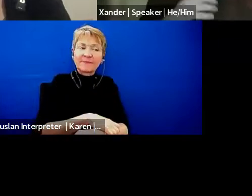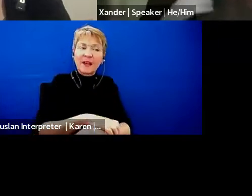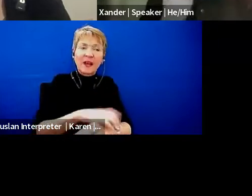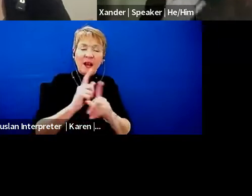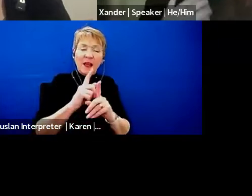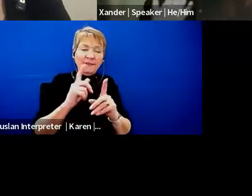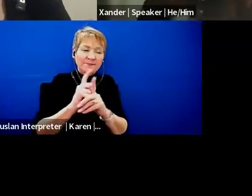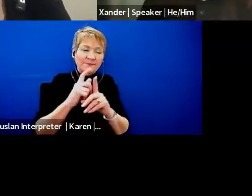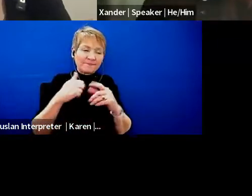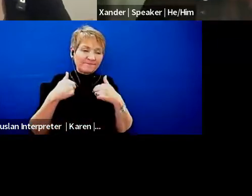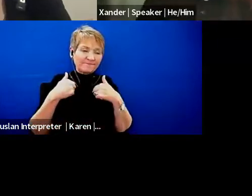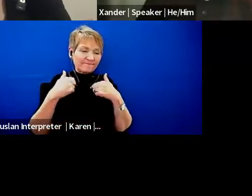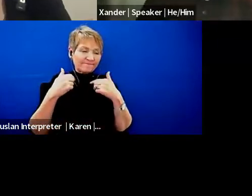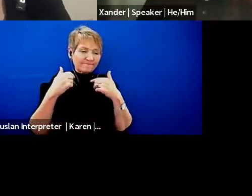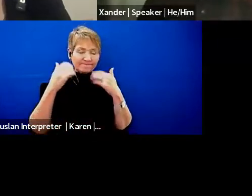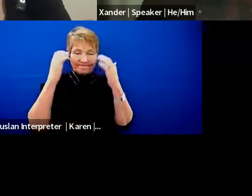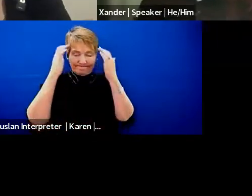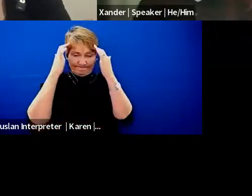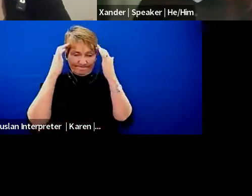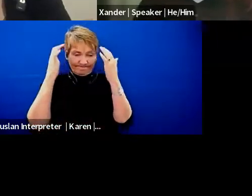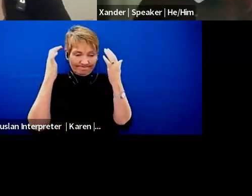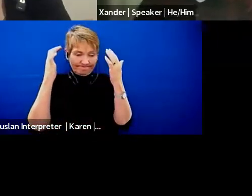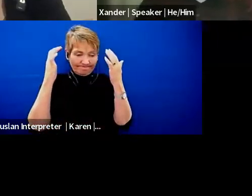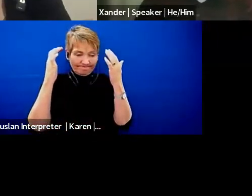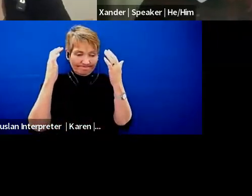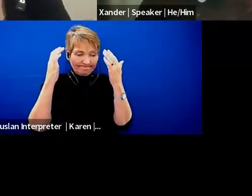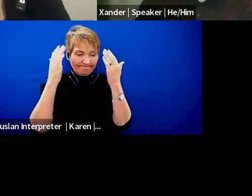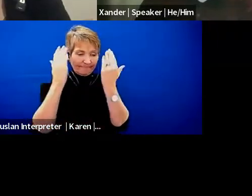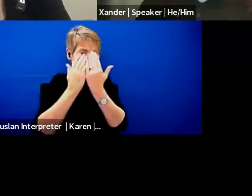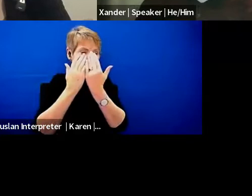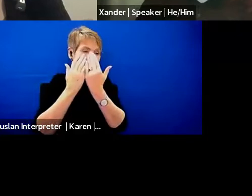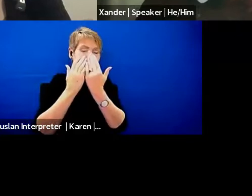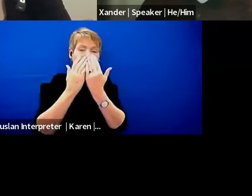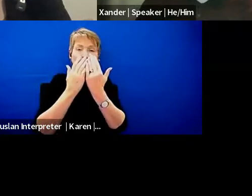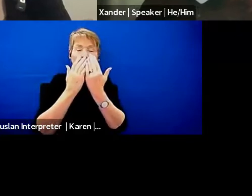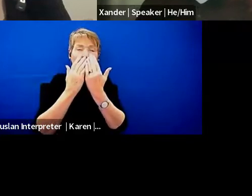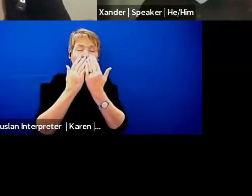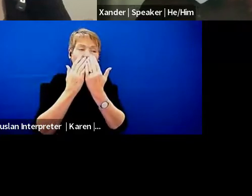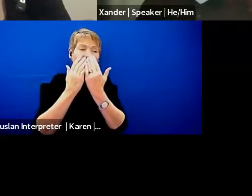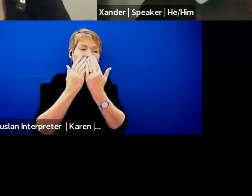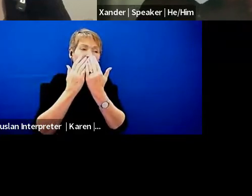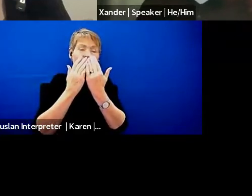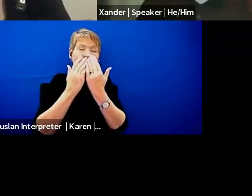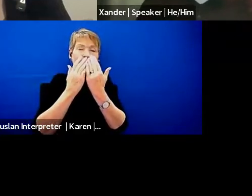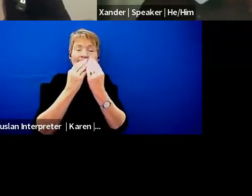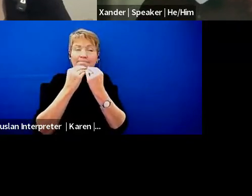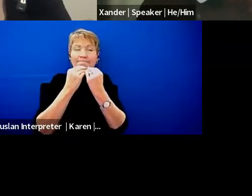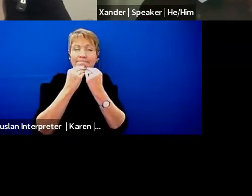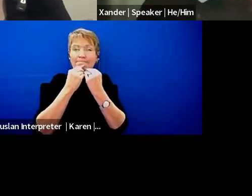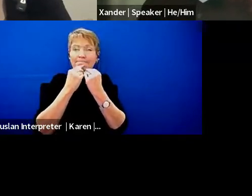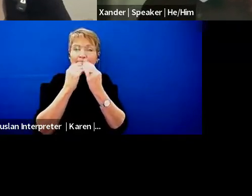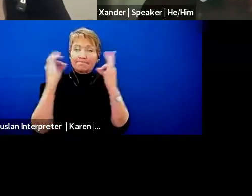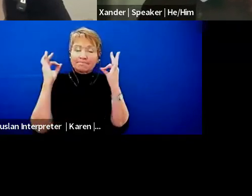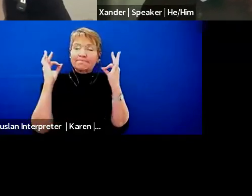want to deal with this, and in response I just don't say anything.